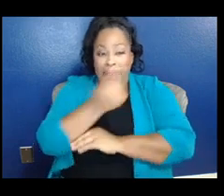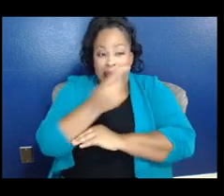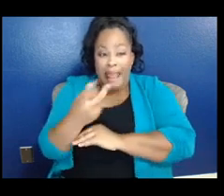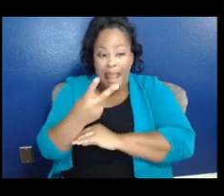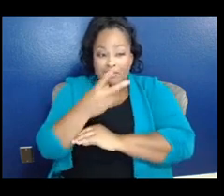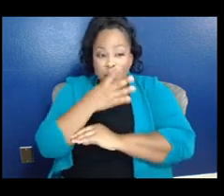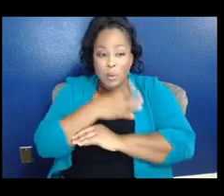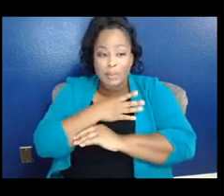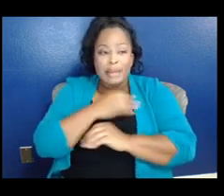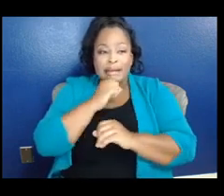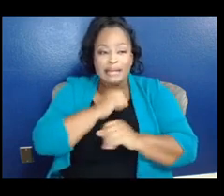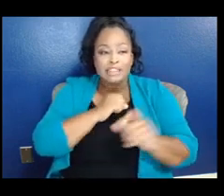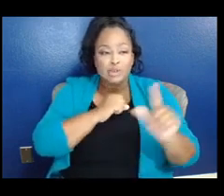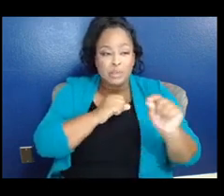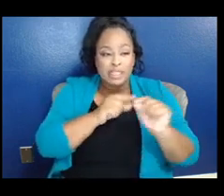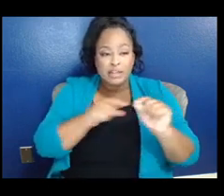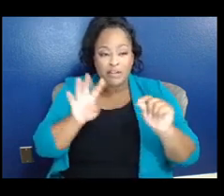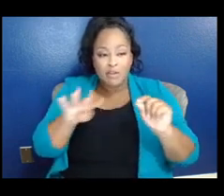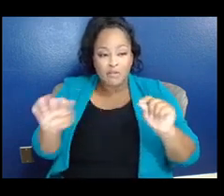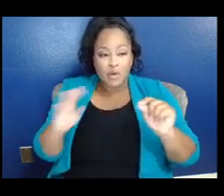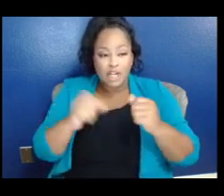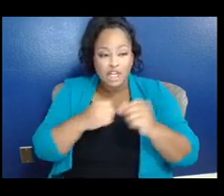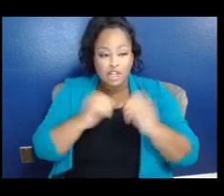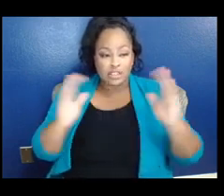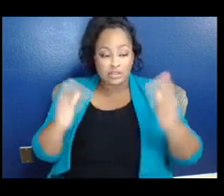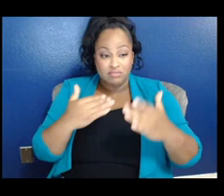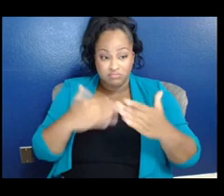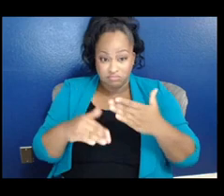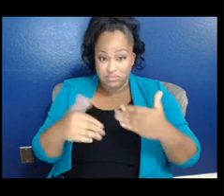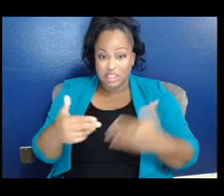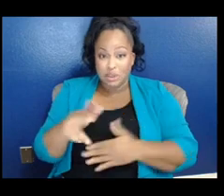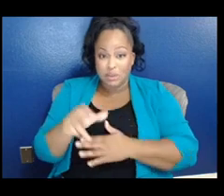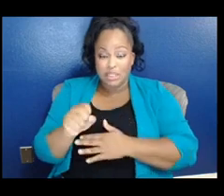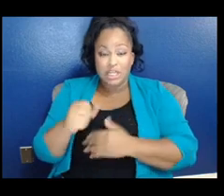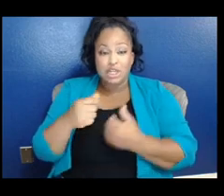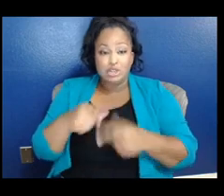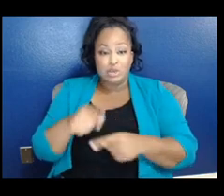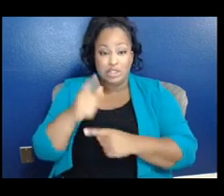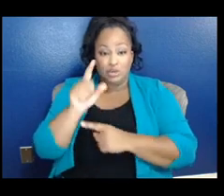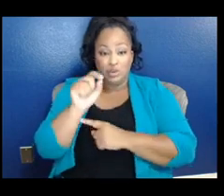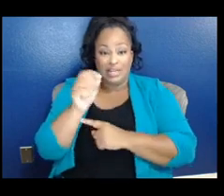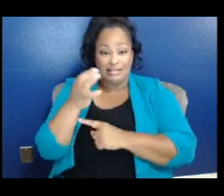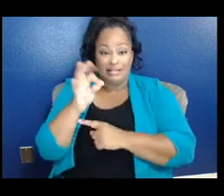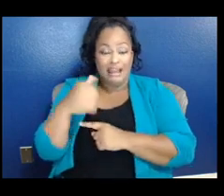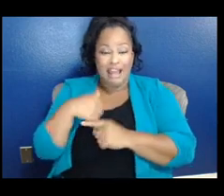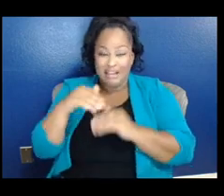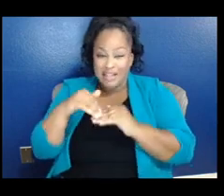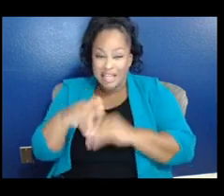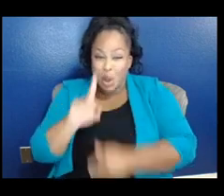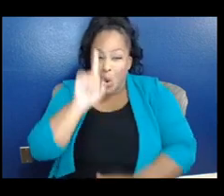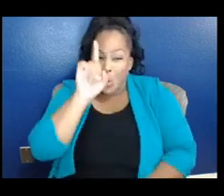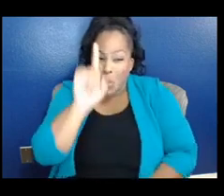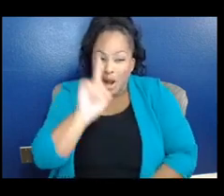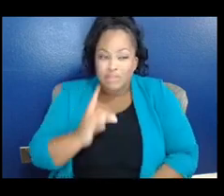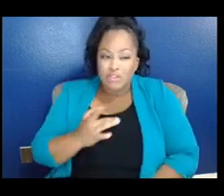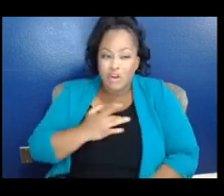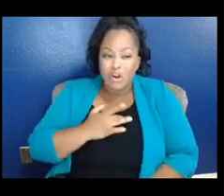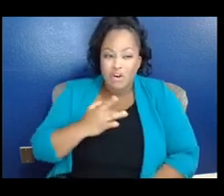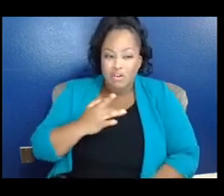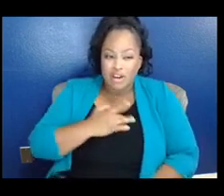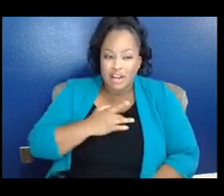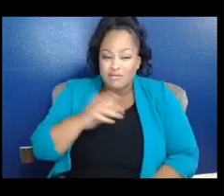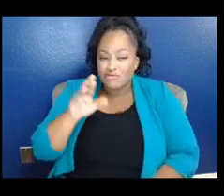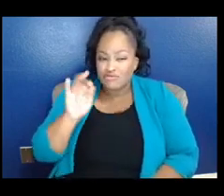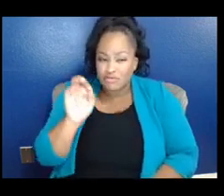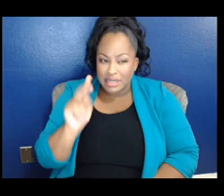half of women 20 to 44 years of age who gave birth in the U.S. in 2019 had at least one